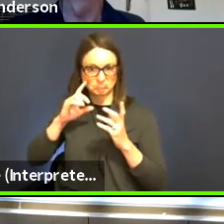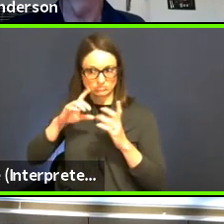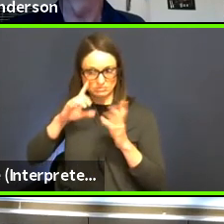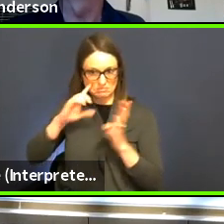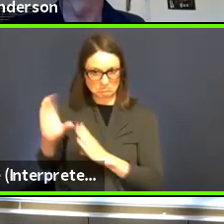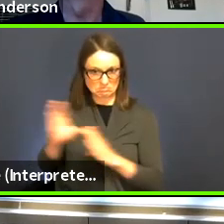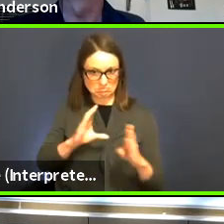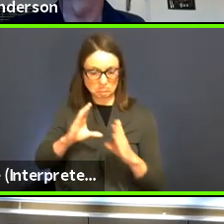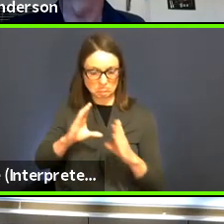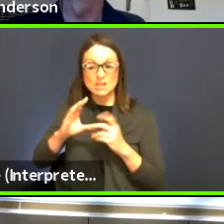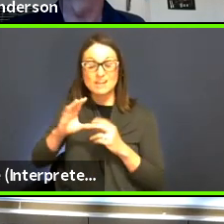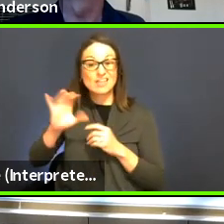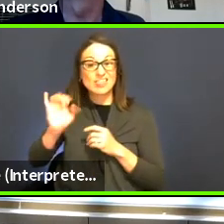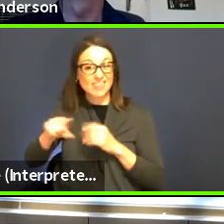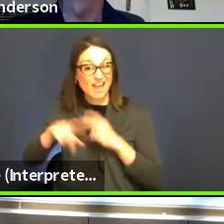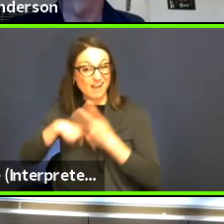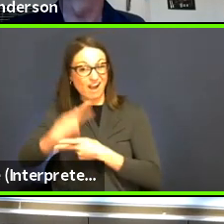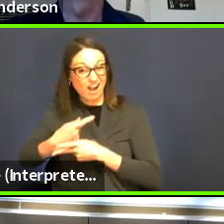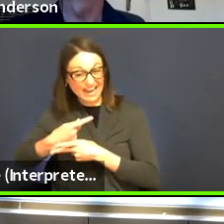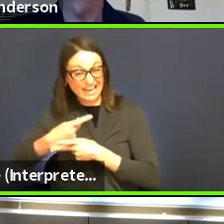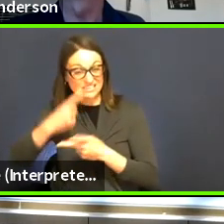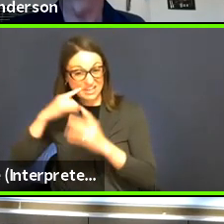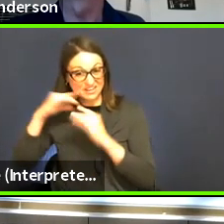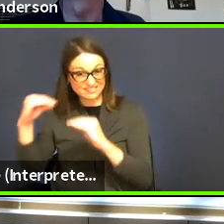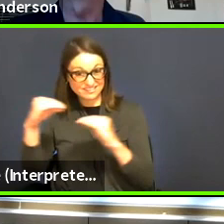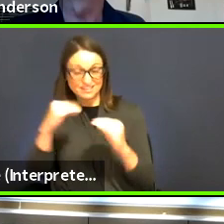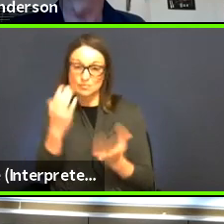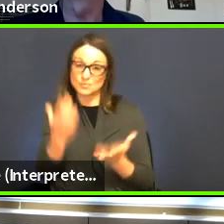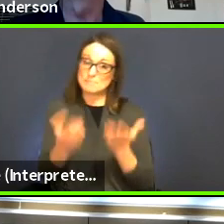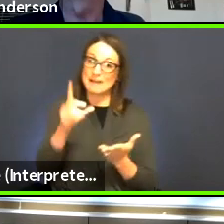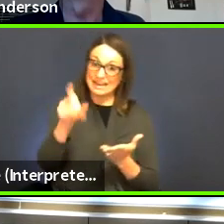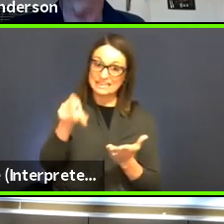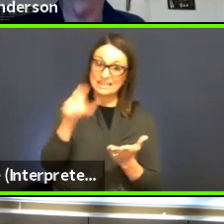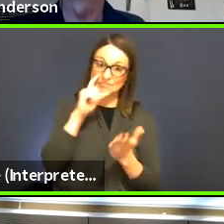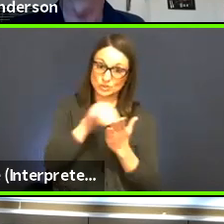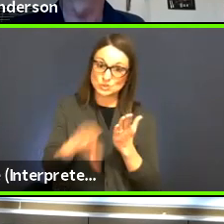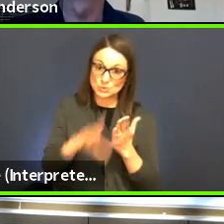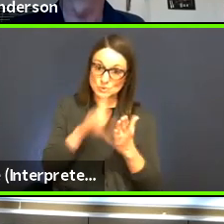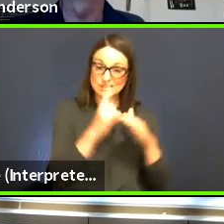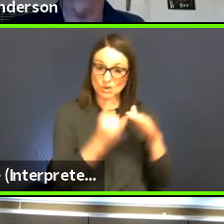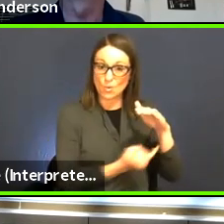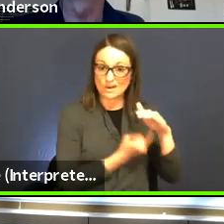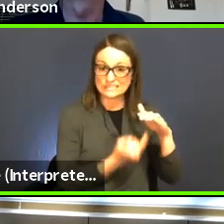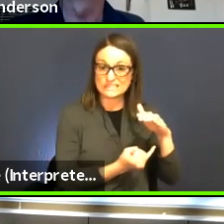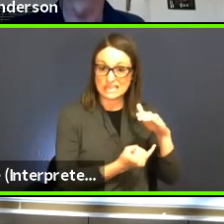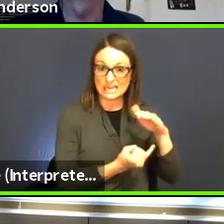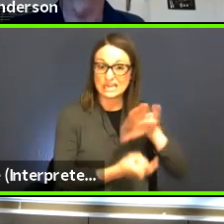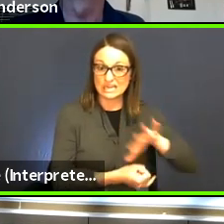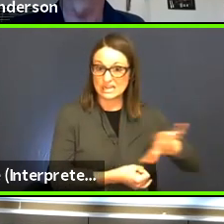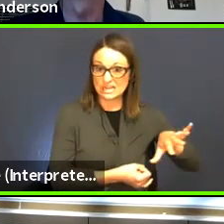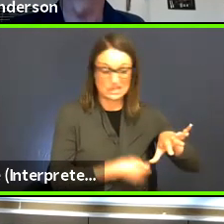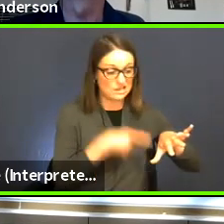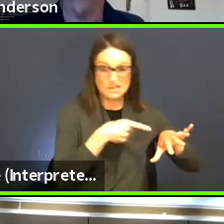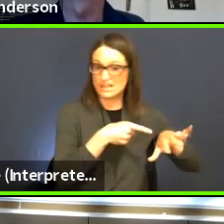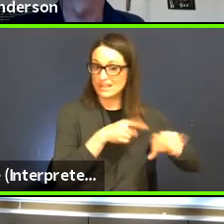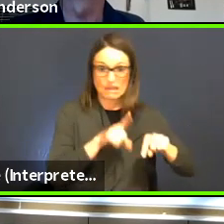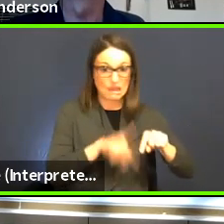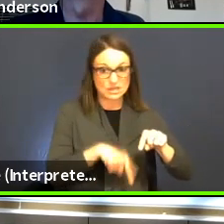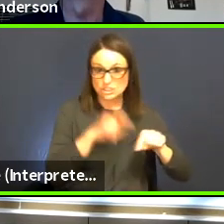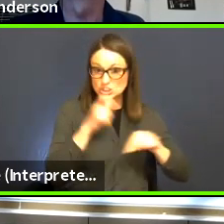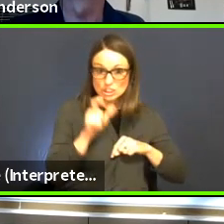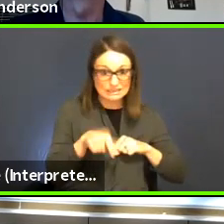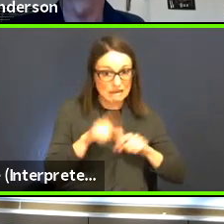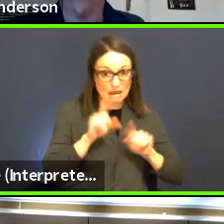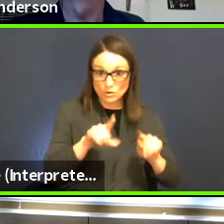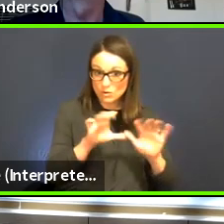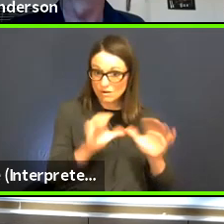certainly may need that for students who are quarantined and should not go to class. So